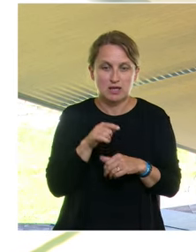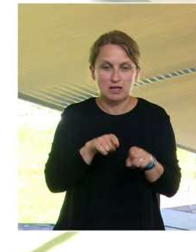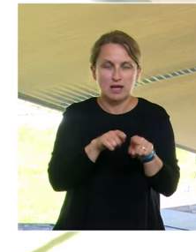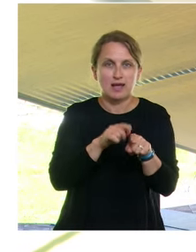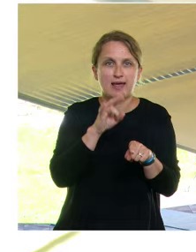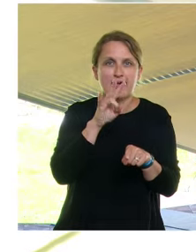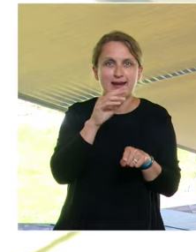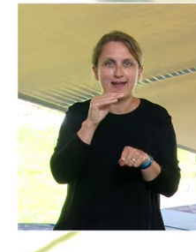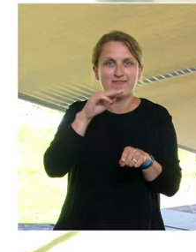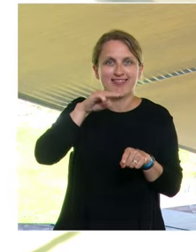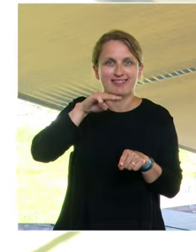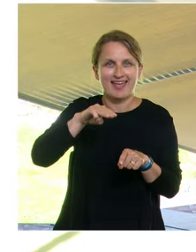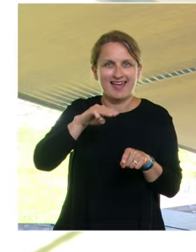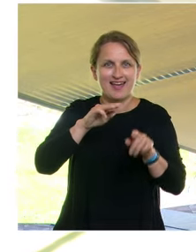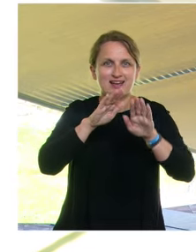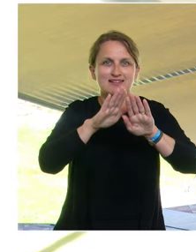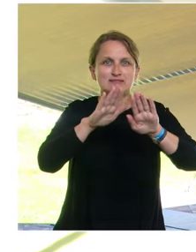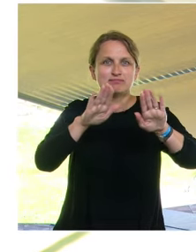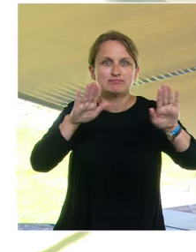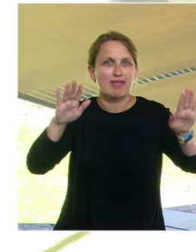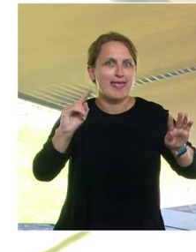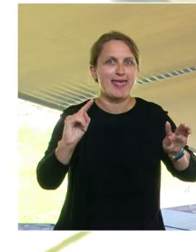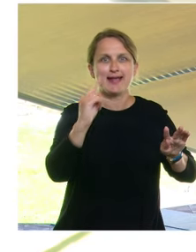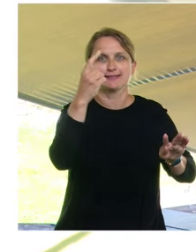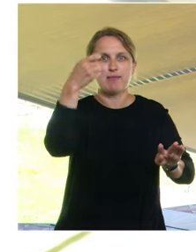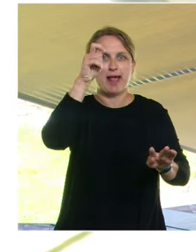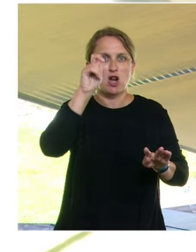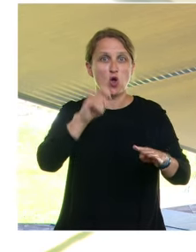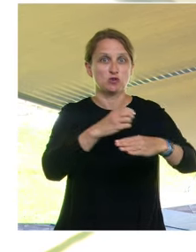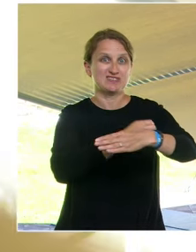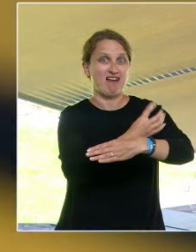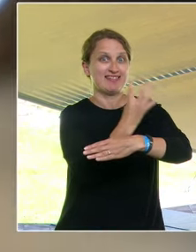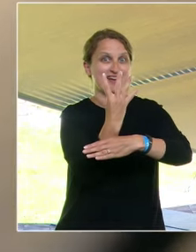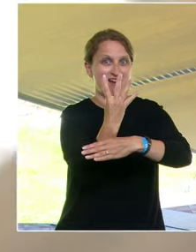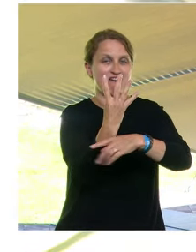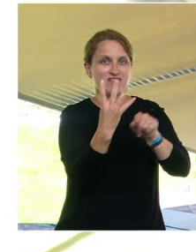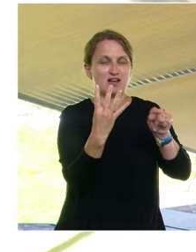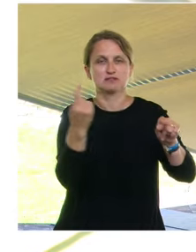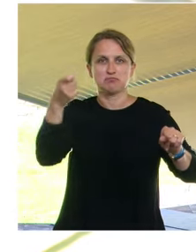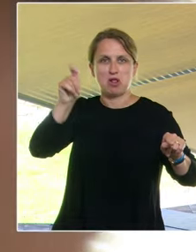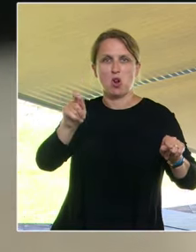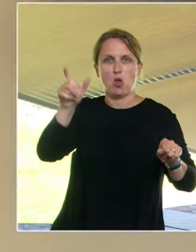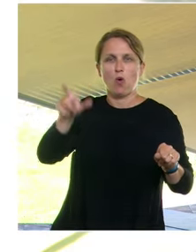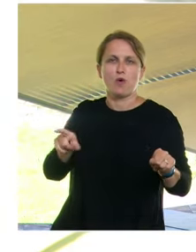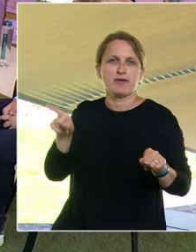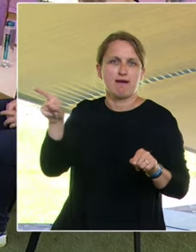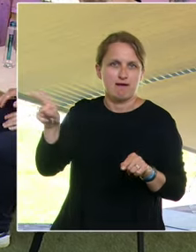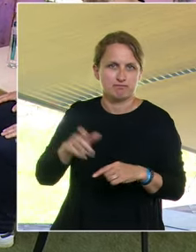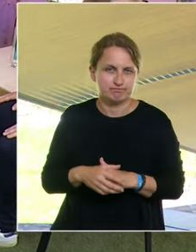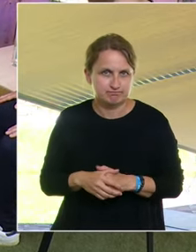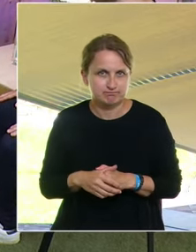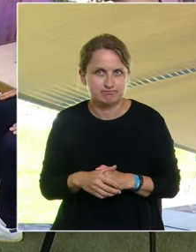NFT galleries in Scandinavia. So we'll be talking about how NFT curation